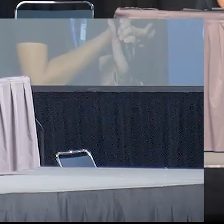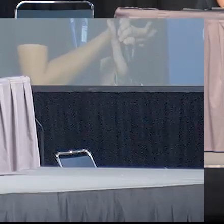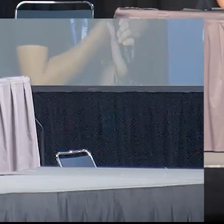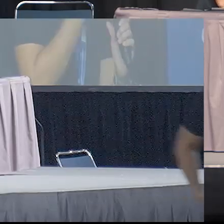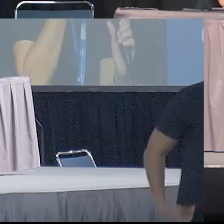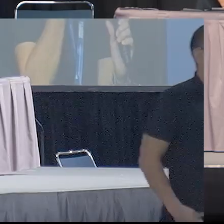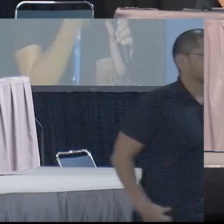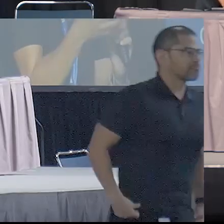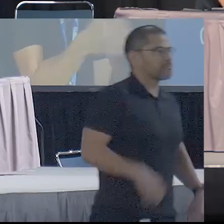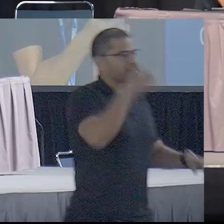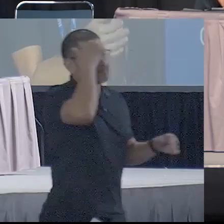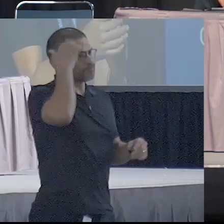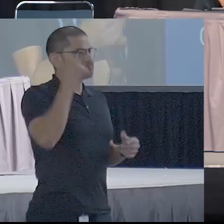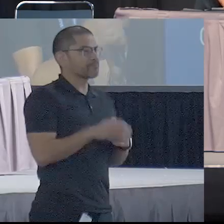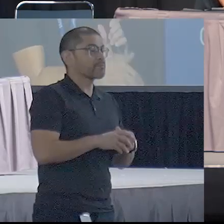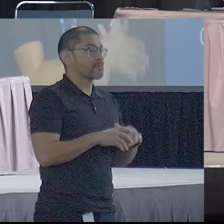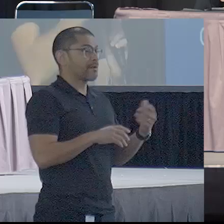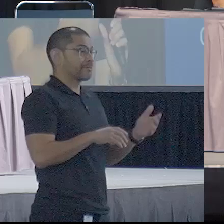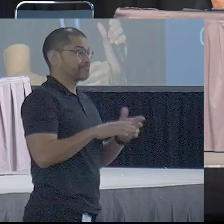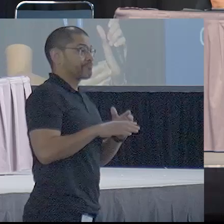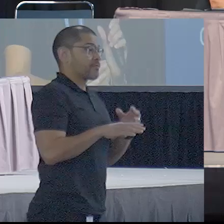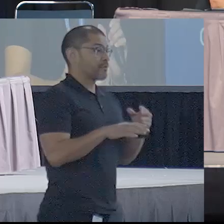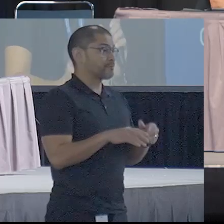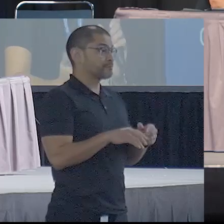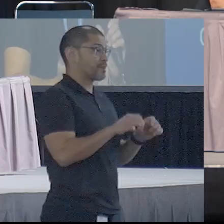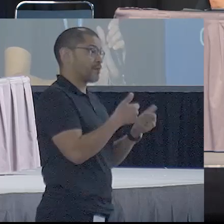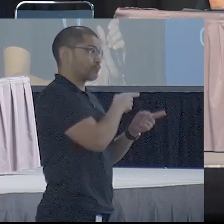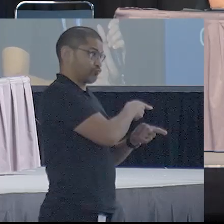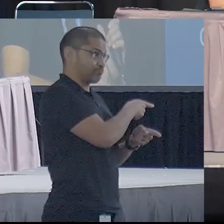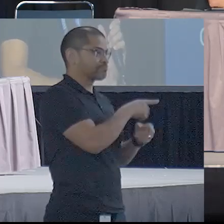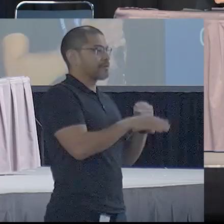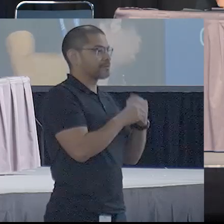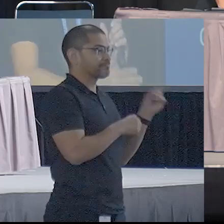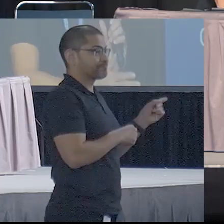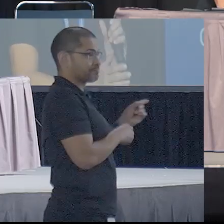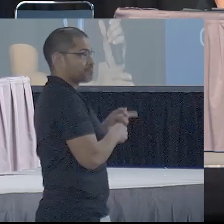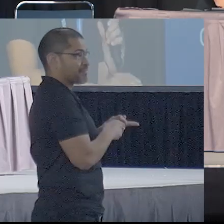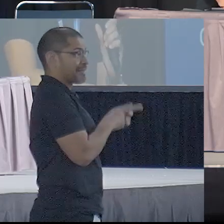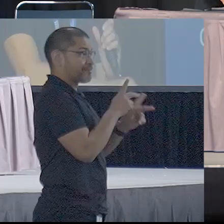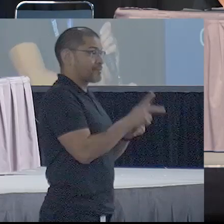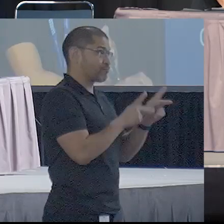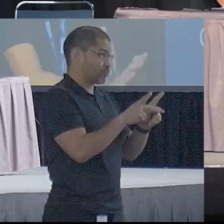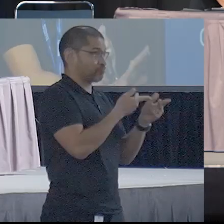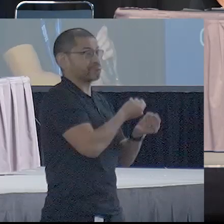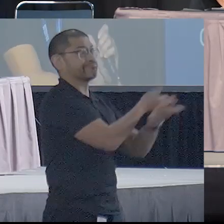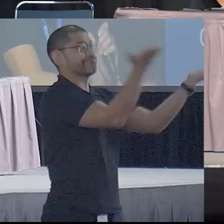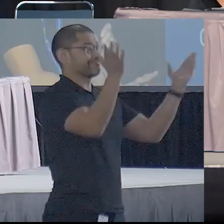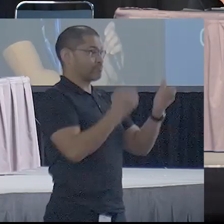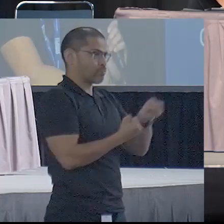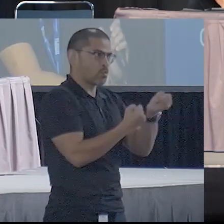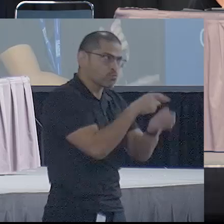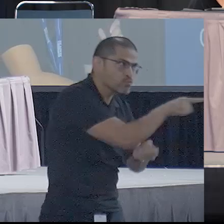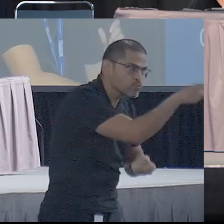public, right? Our public partners who are providing those emergency support functions have that representation at the table. But Mark,